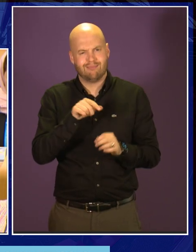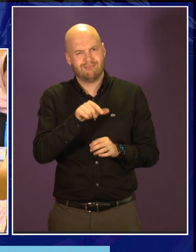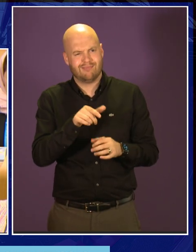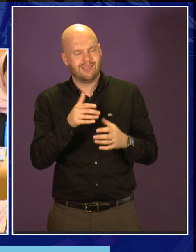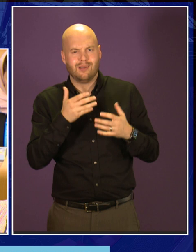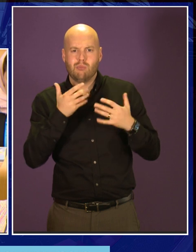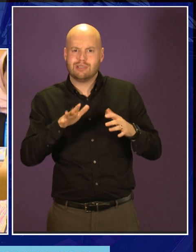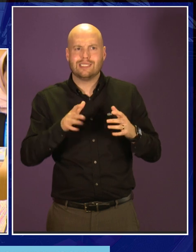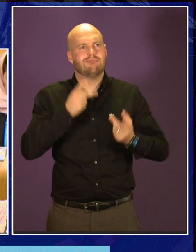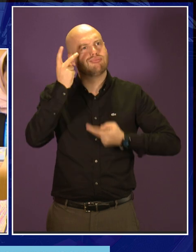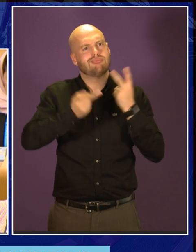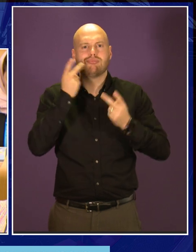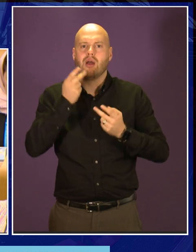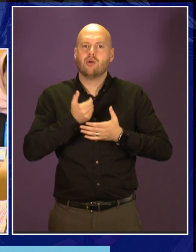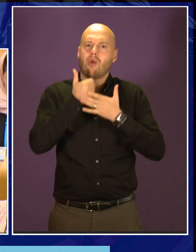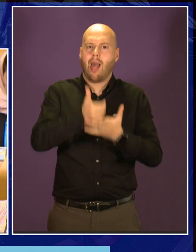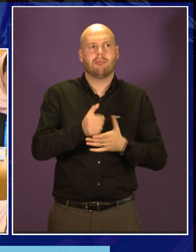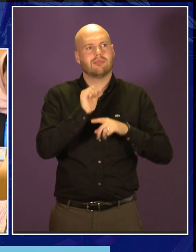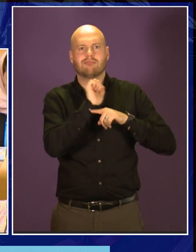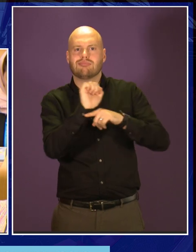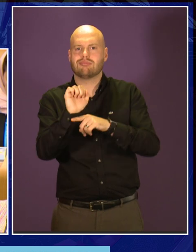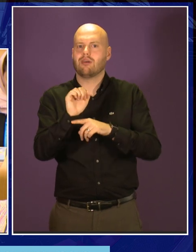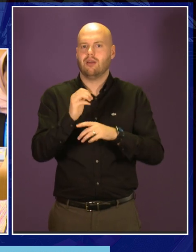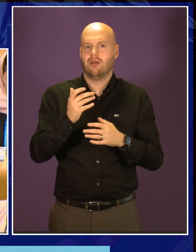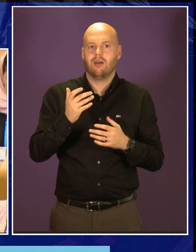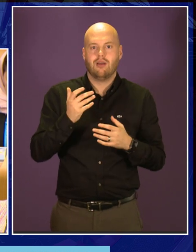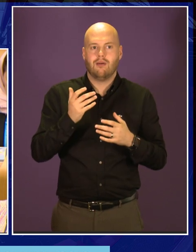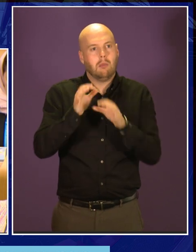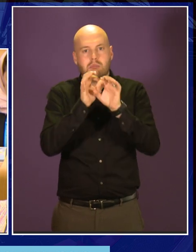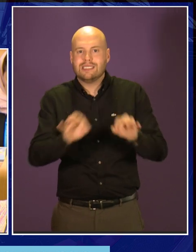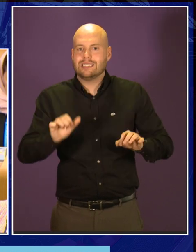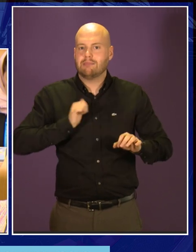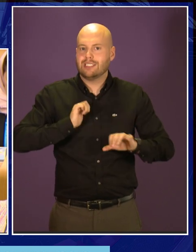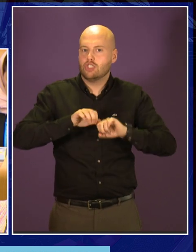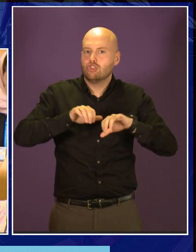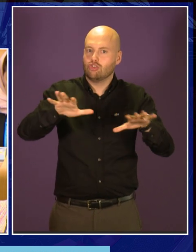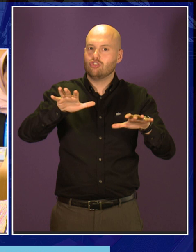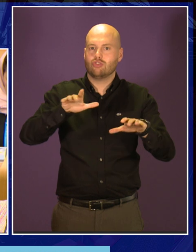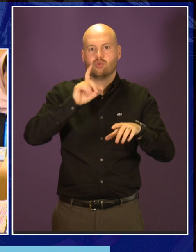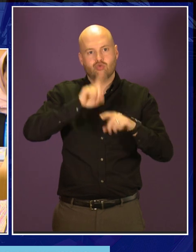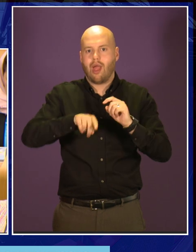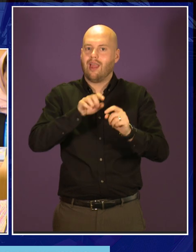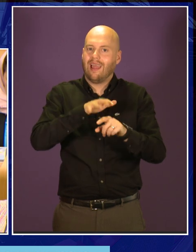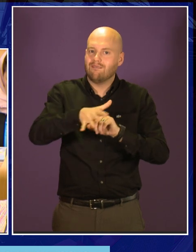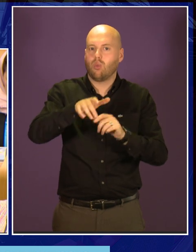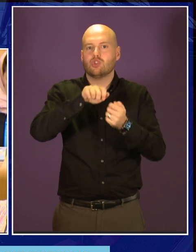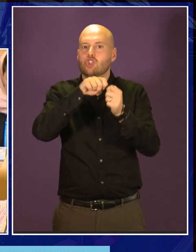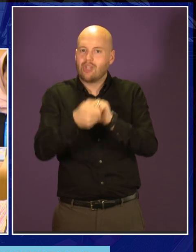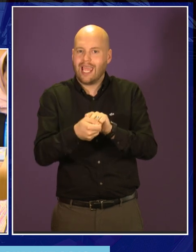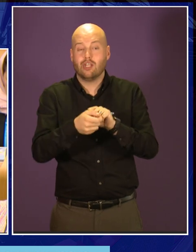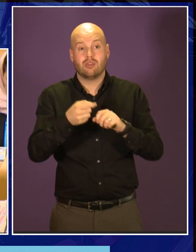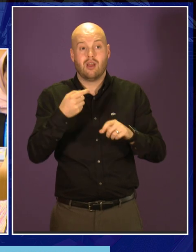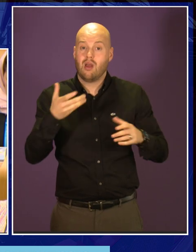for resistance and rebellion across the world, and also the impetus for change and the promotion of peace and